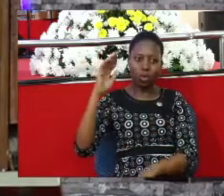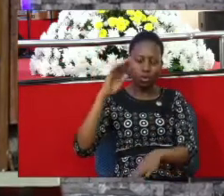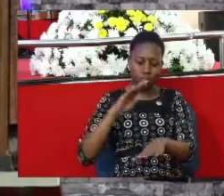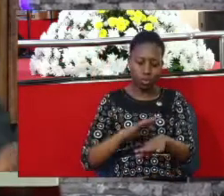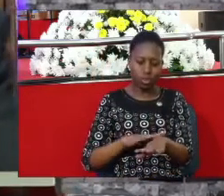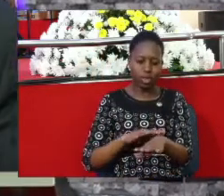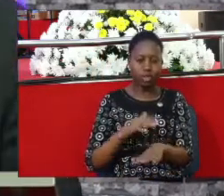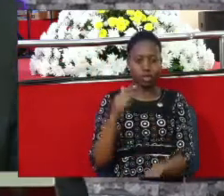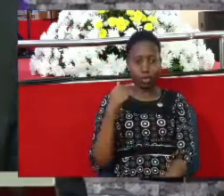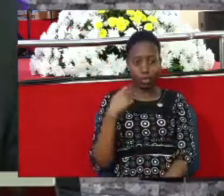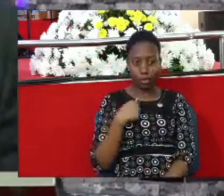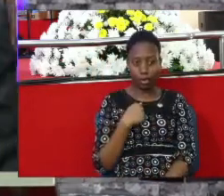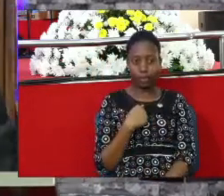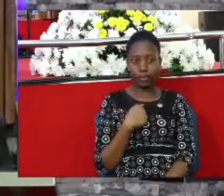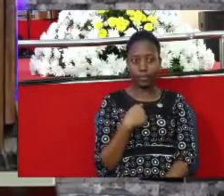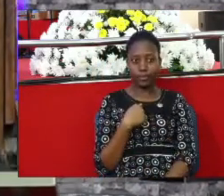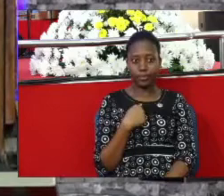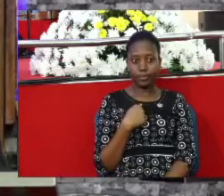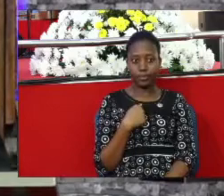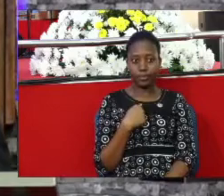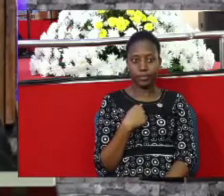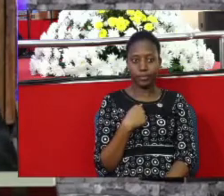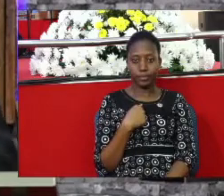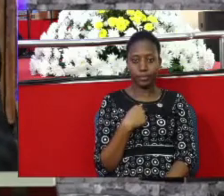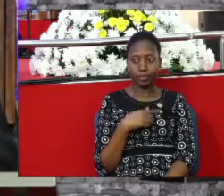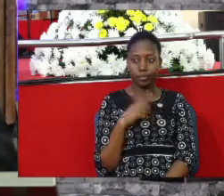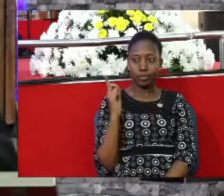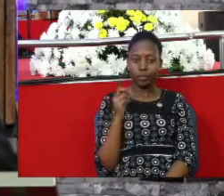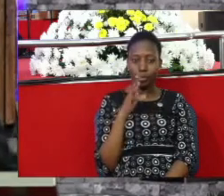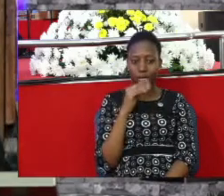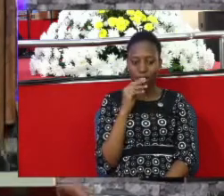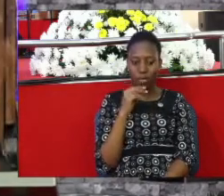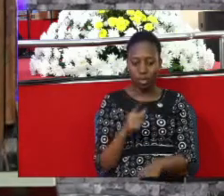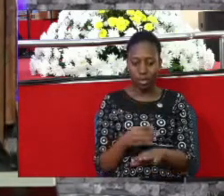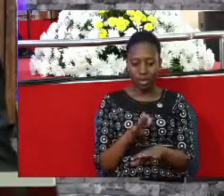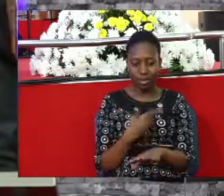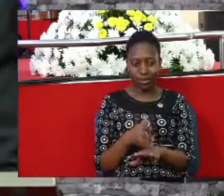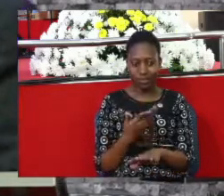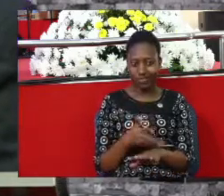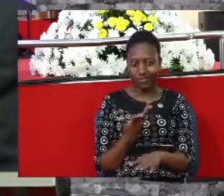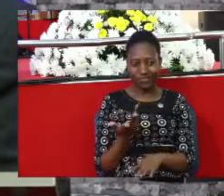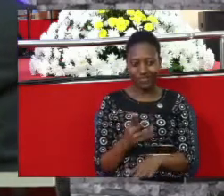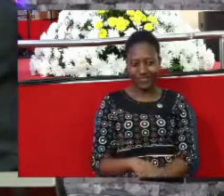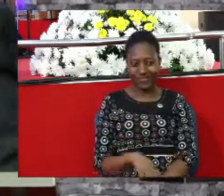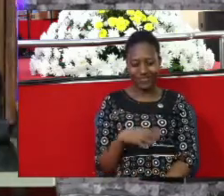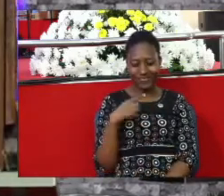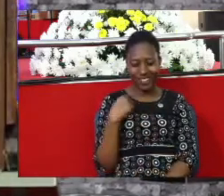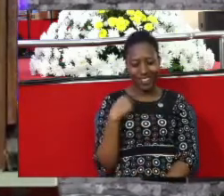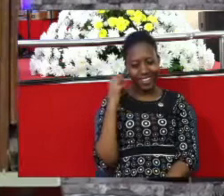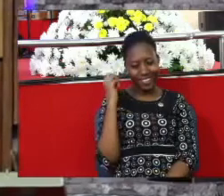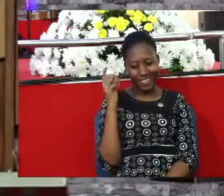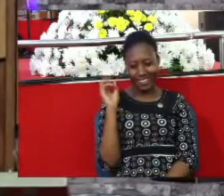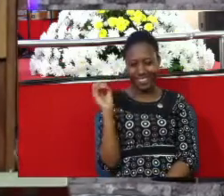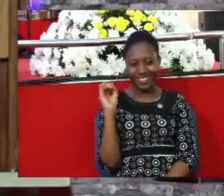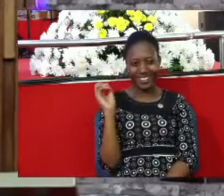wimbo wa Kikuyu wimbo wanasema, Jeshua nyitete guoko. Aigini marakaraga. You know what? People, when you are held by